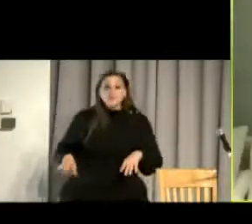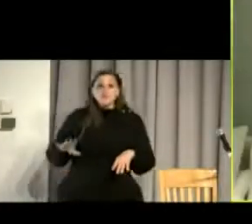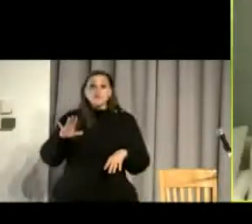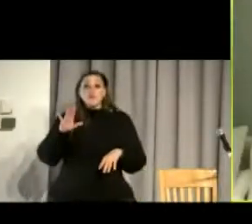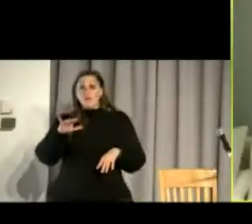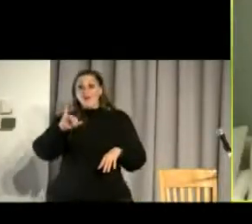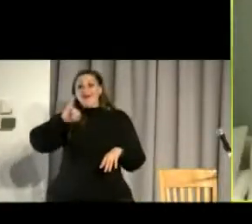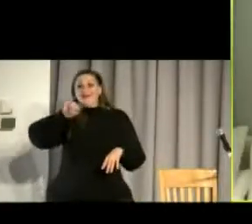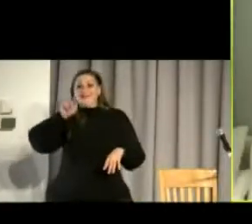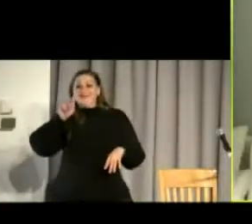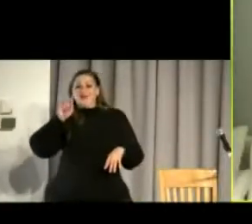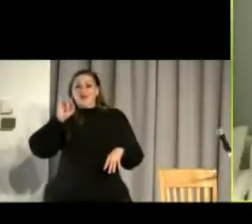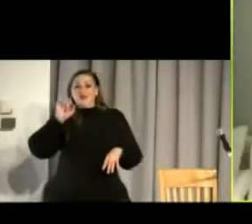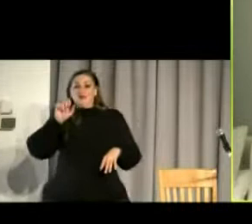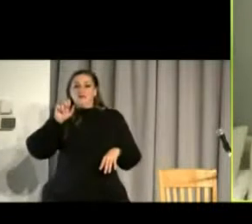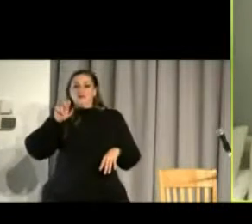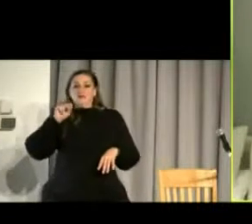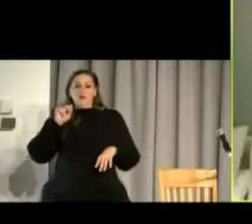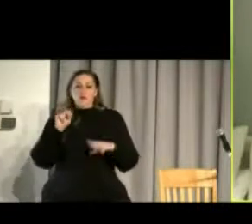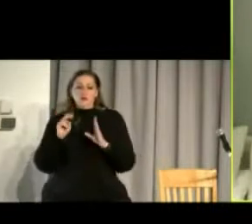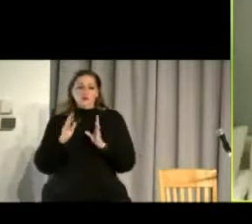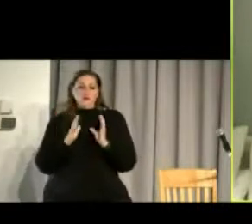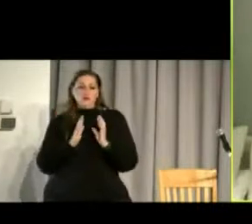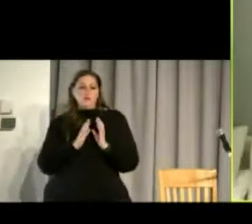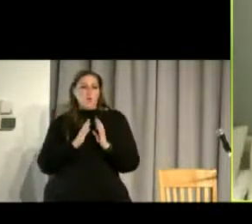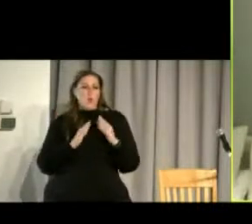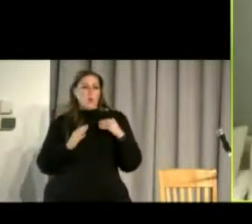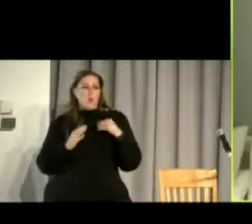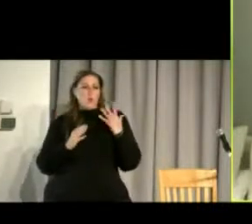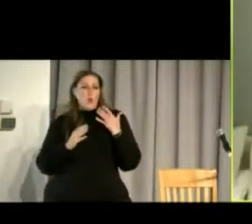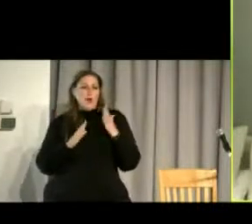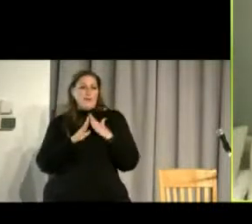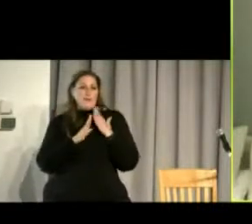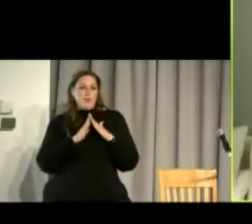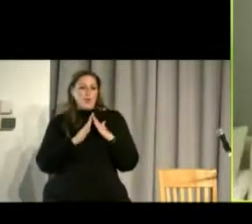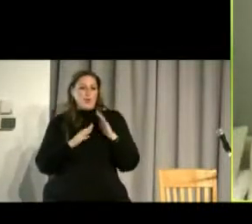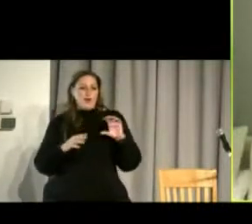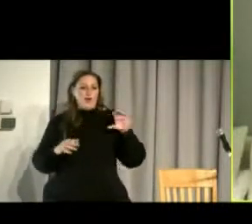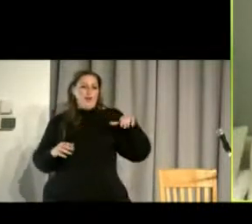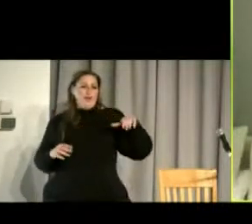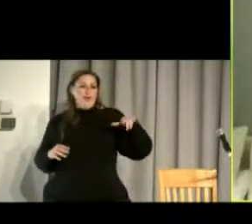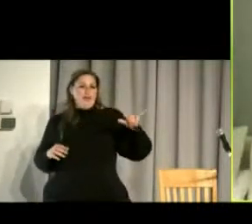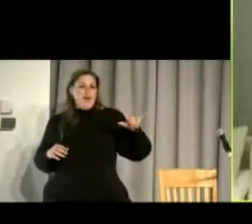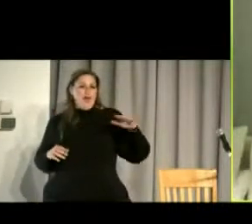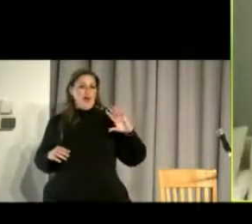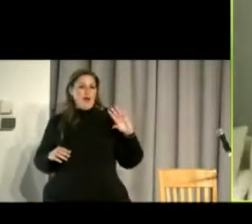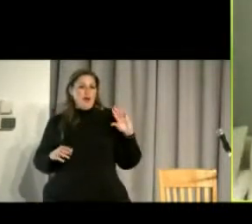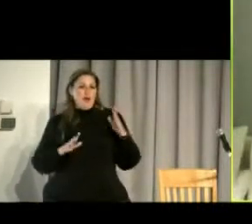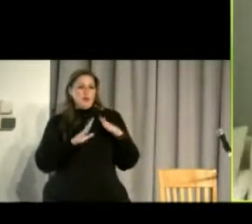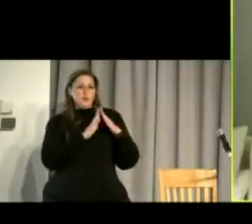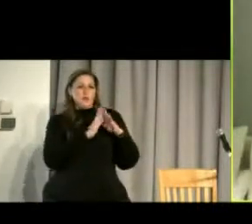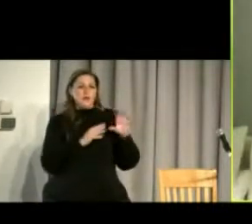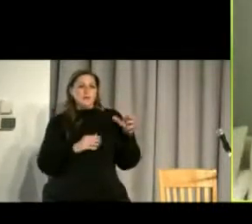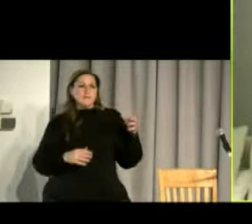Jackson, there's a very small white community. And so that community,